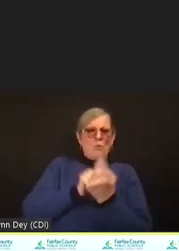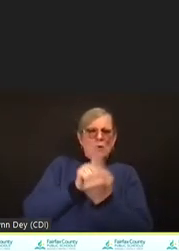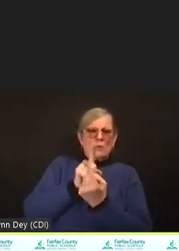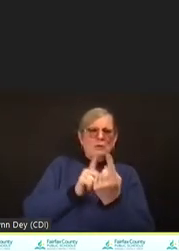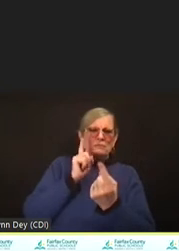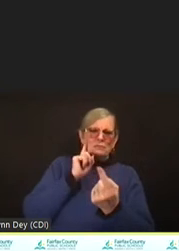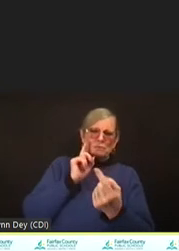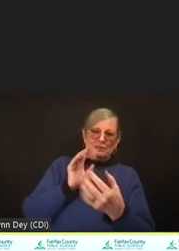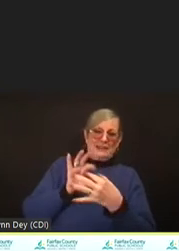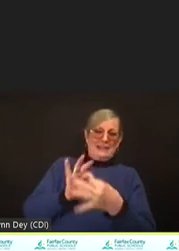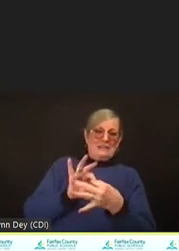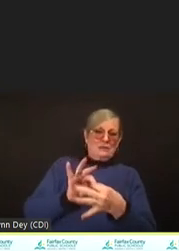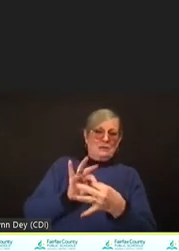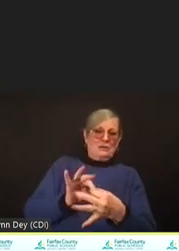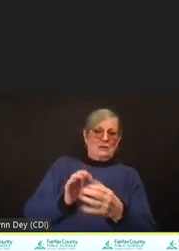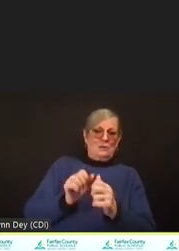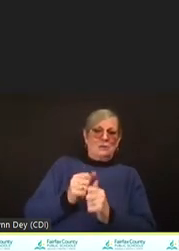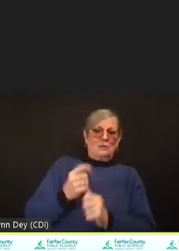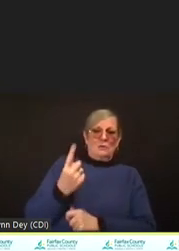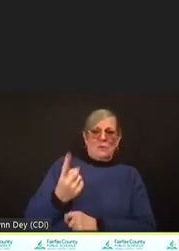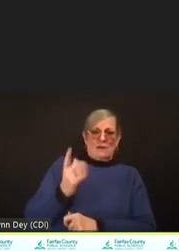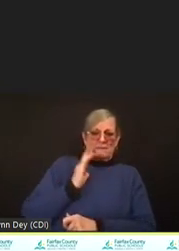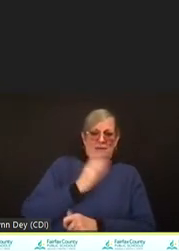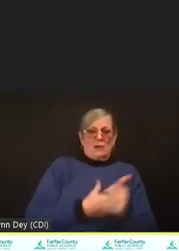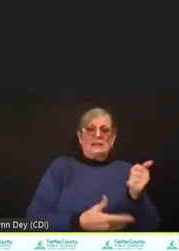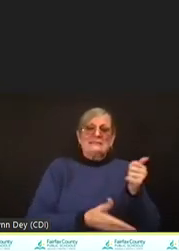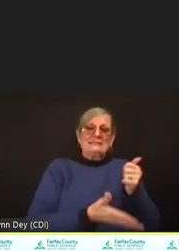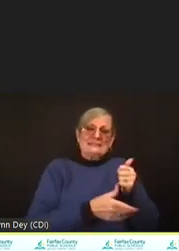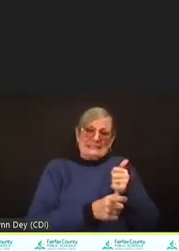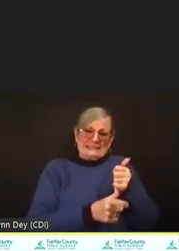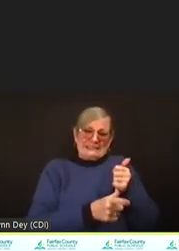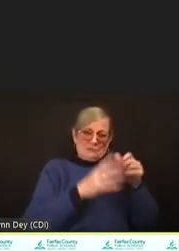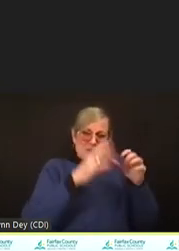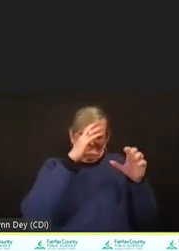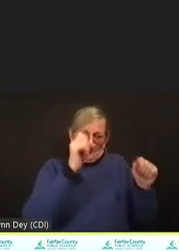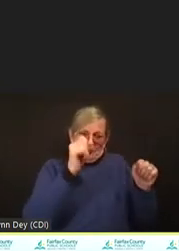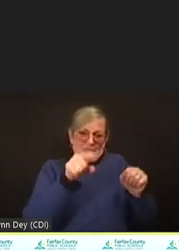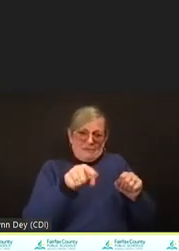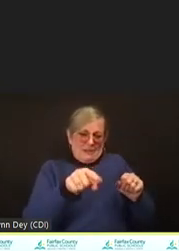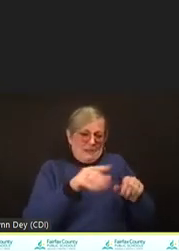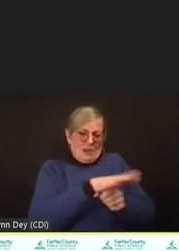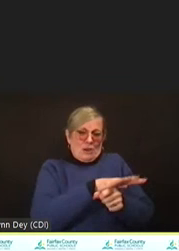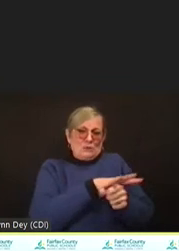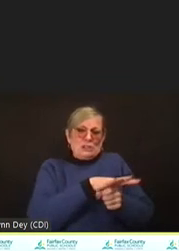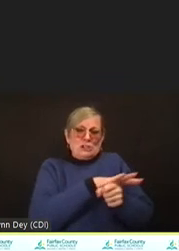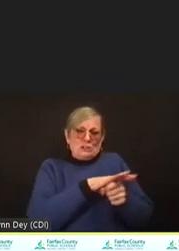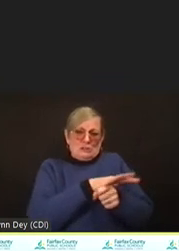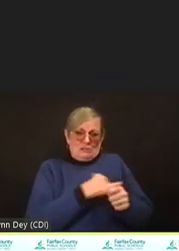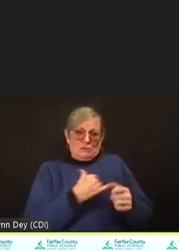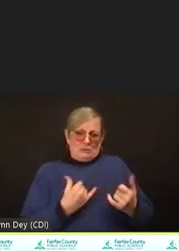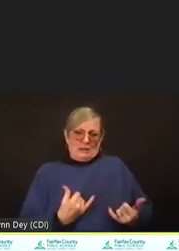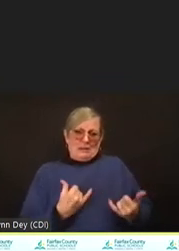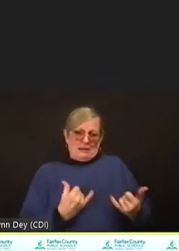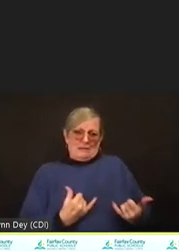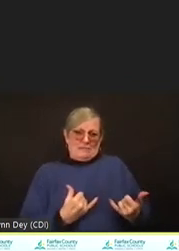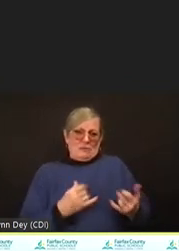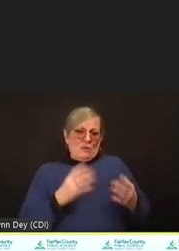five regions. And we are focused today, of course, on our health and safety approach